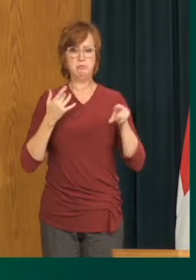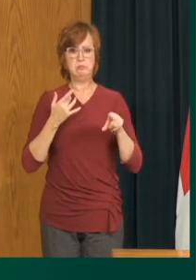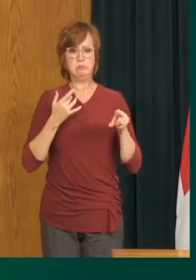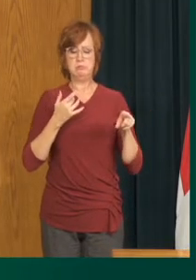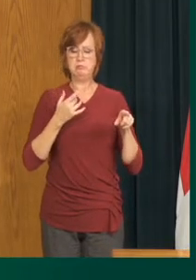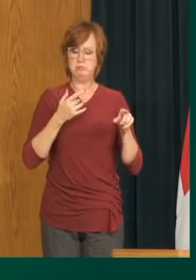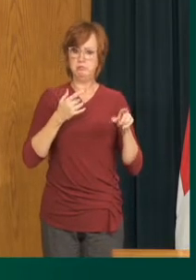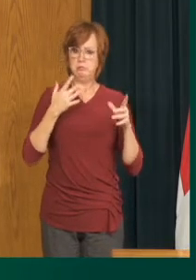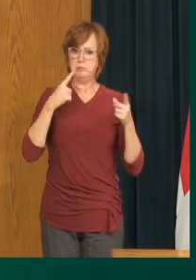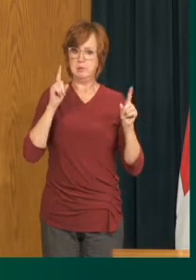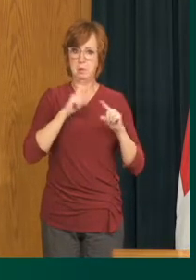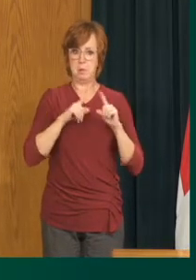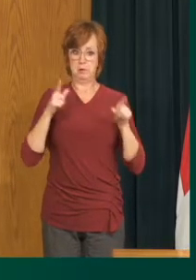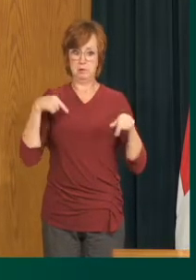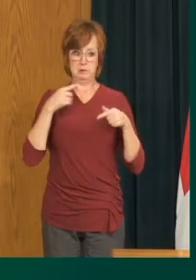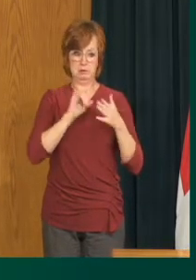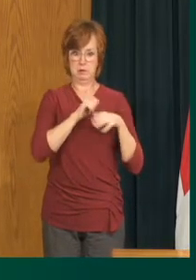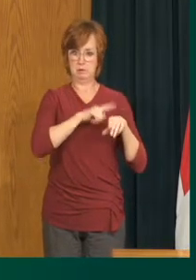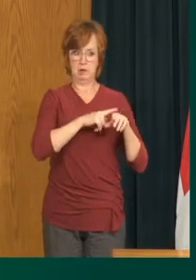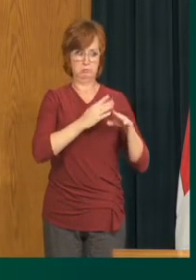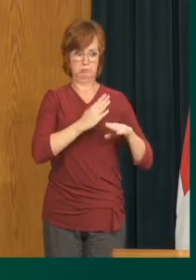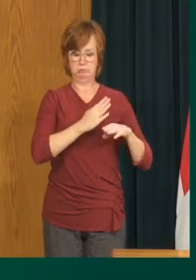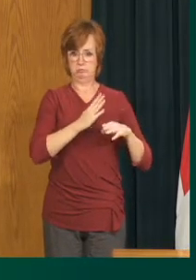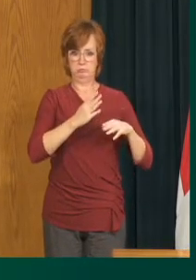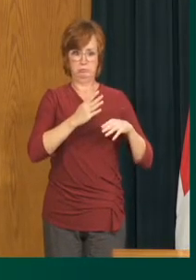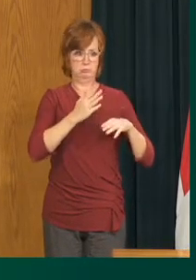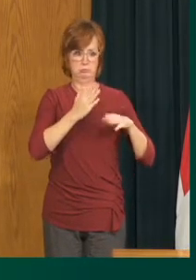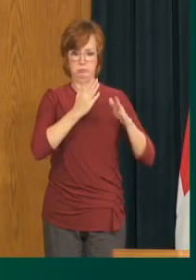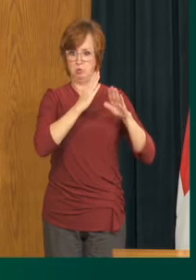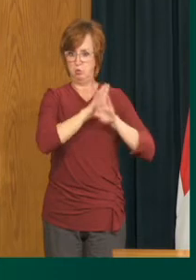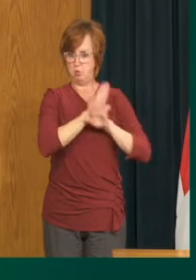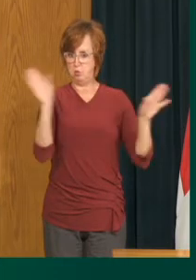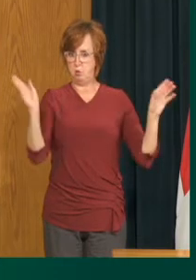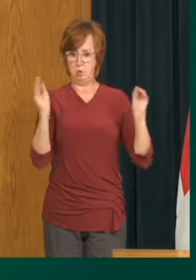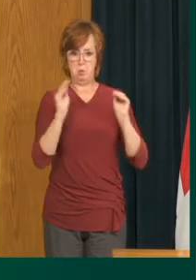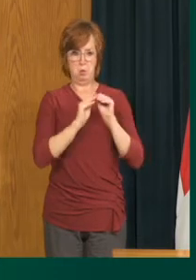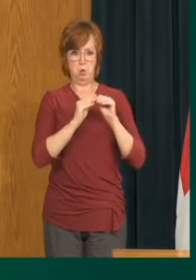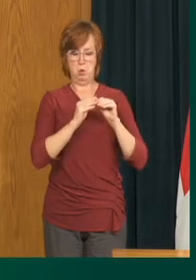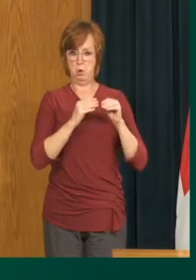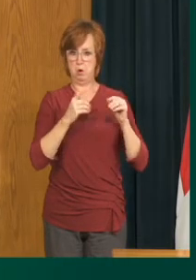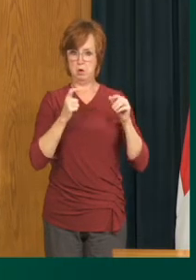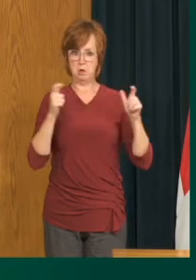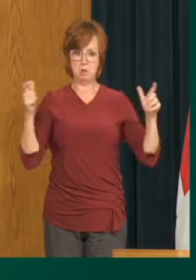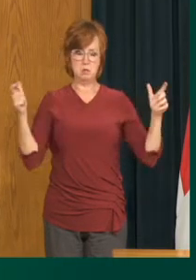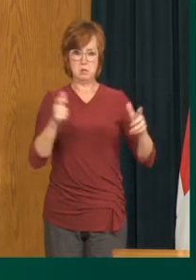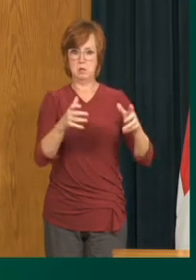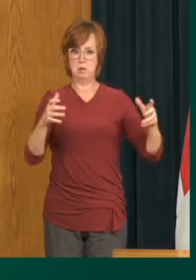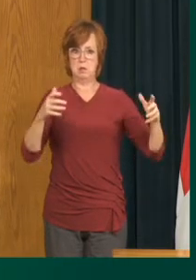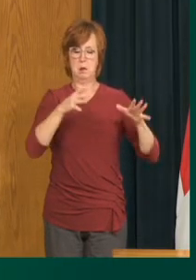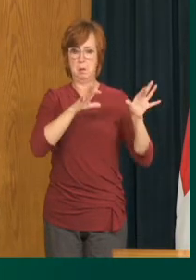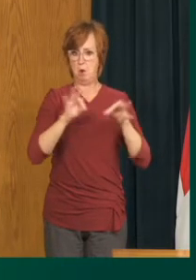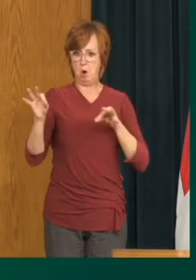that we continue to have that discipline for small private gatherings, respect the numbers